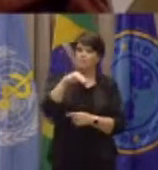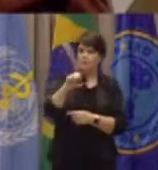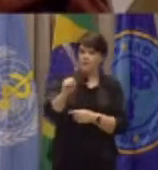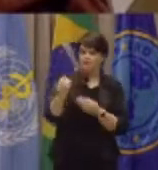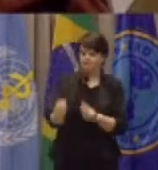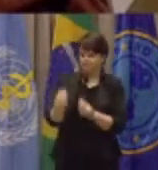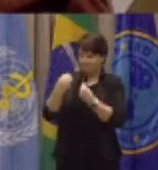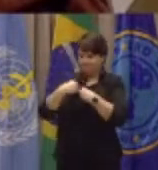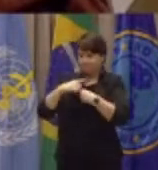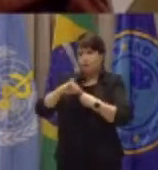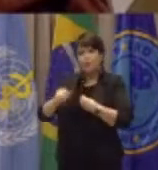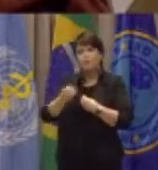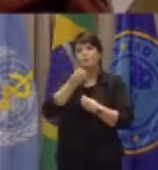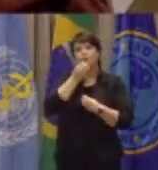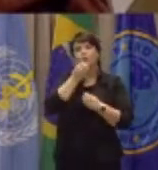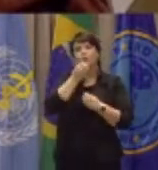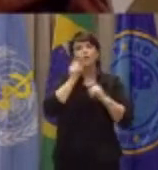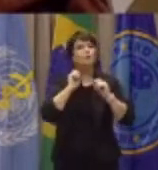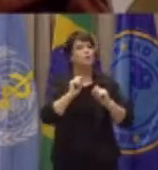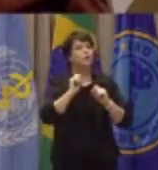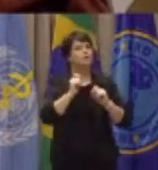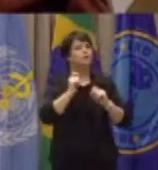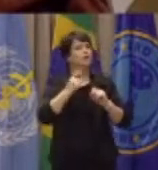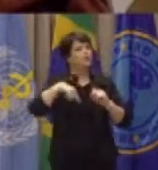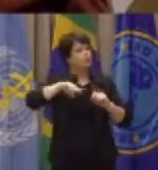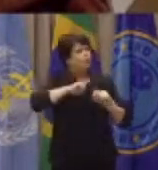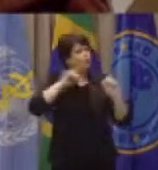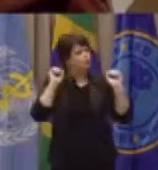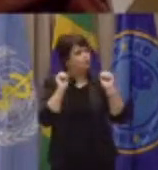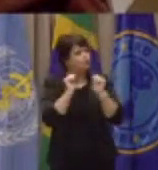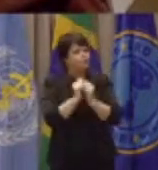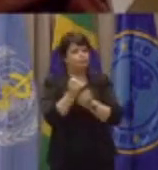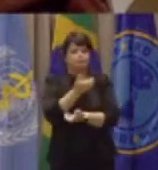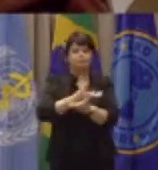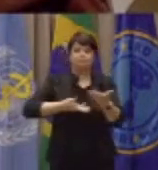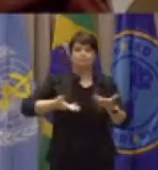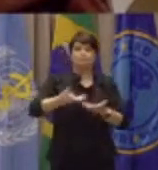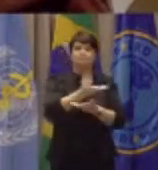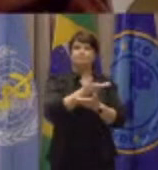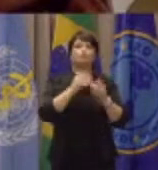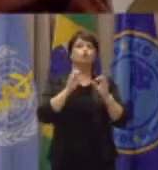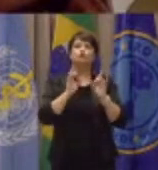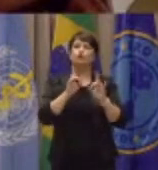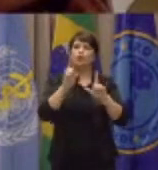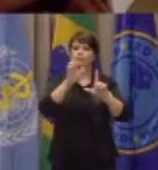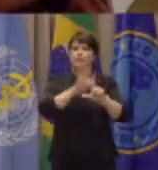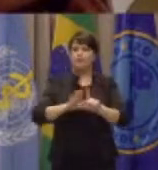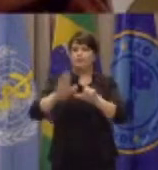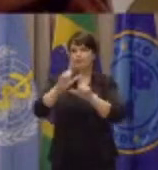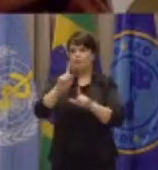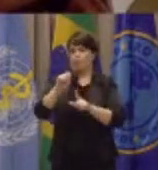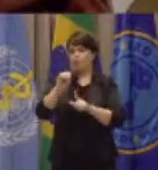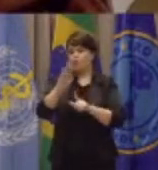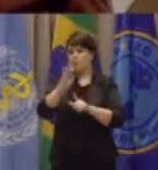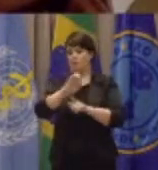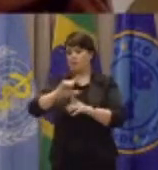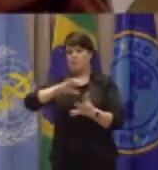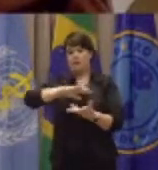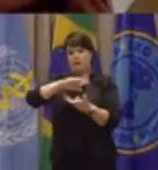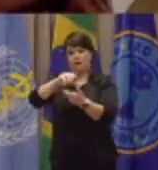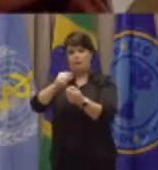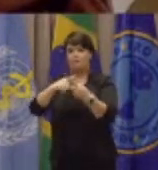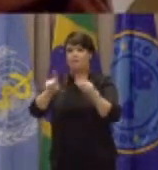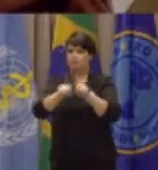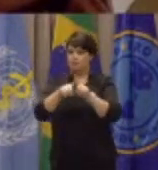to give us the opportunity to be together contributing with the global platform,